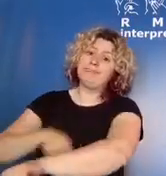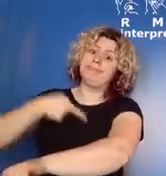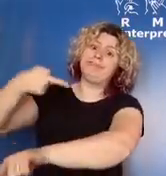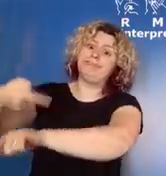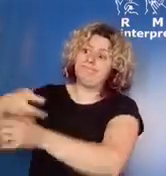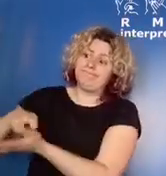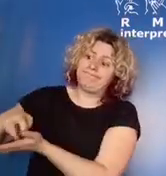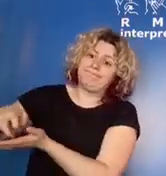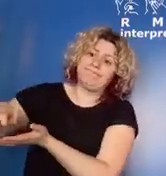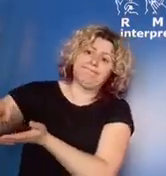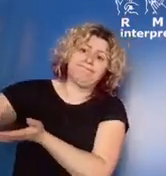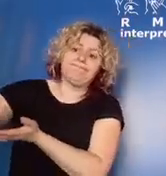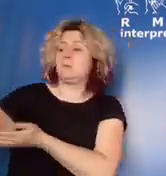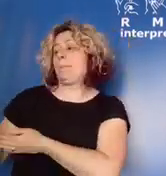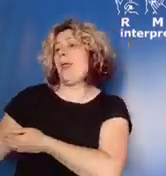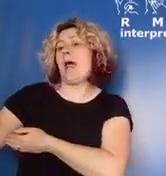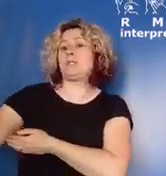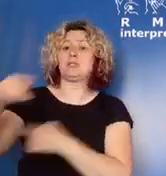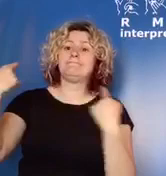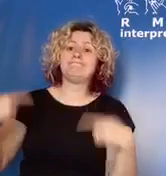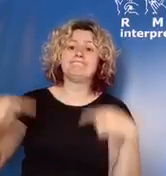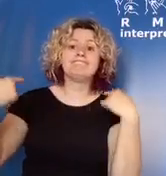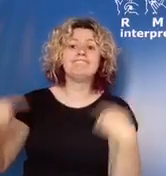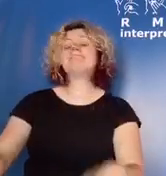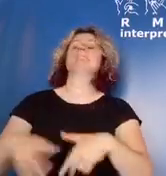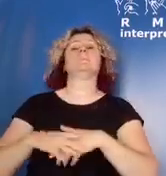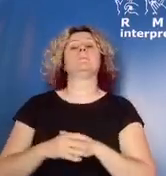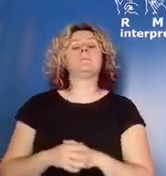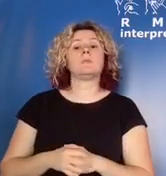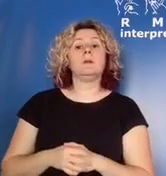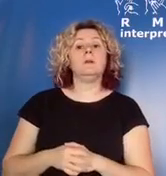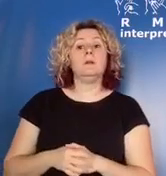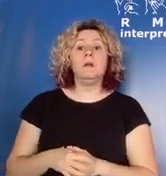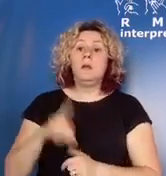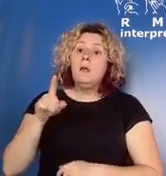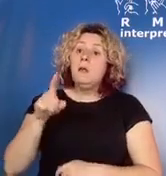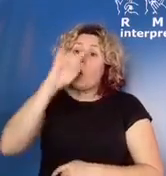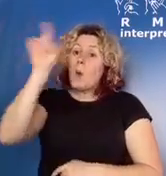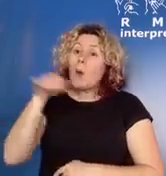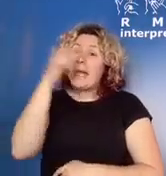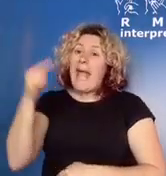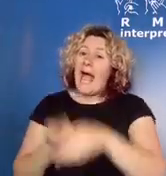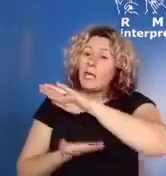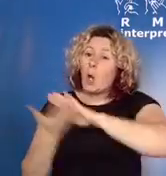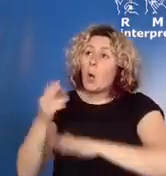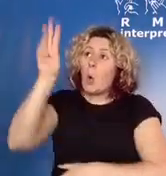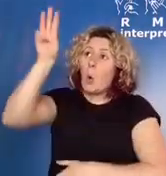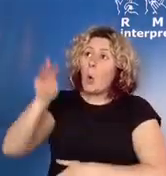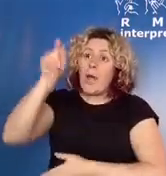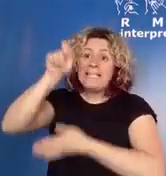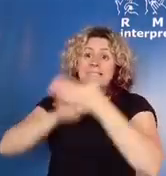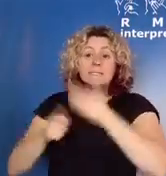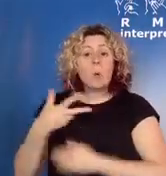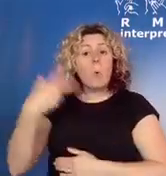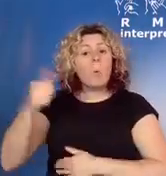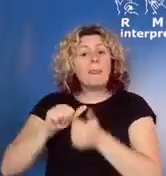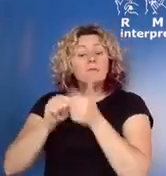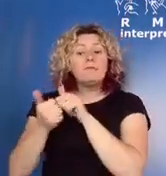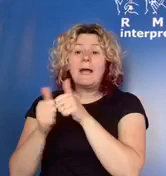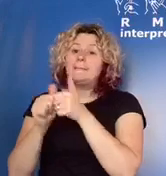canny spend forever doing the splash. Oh, you canny go to Tesco's with your